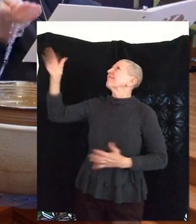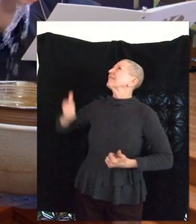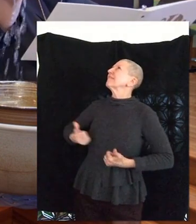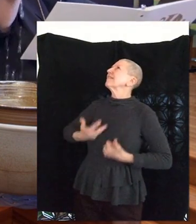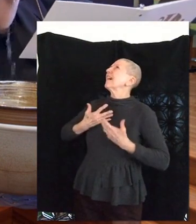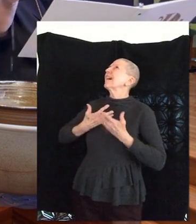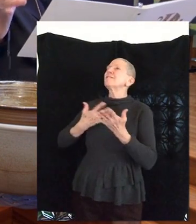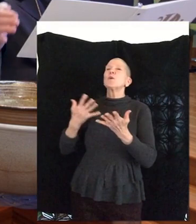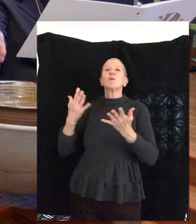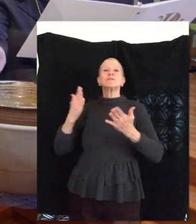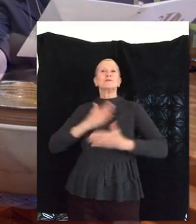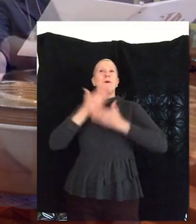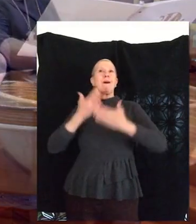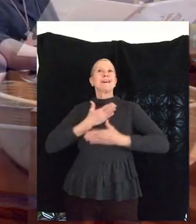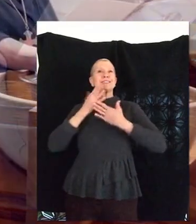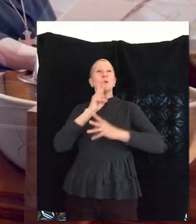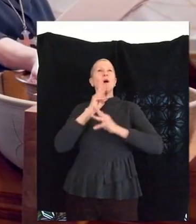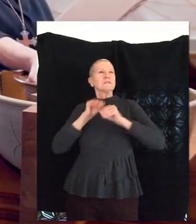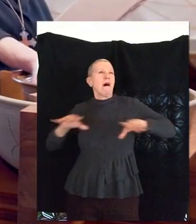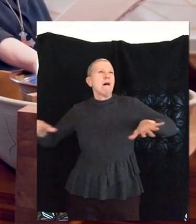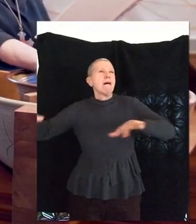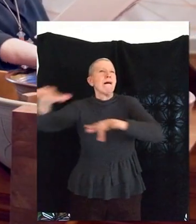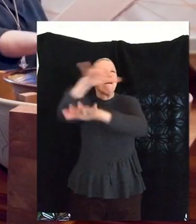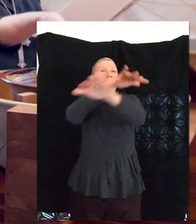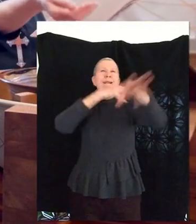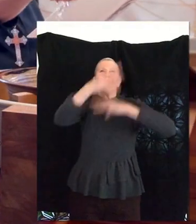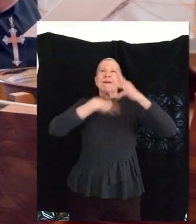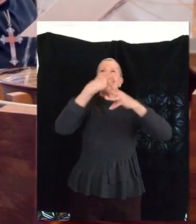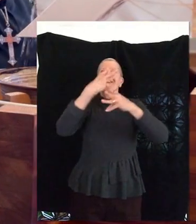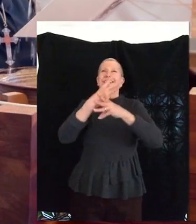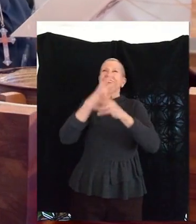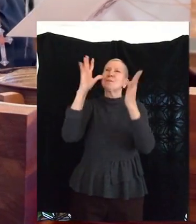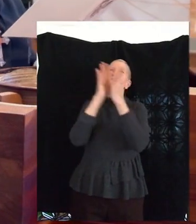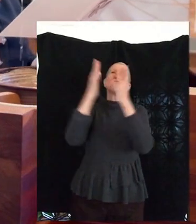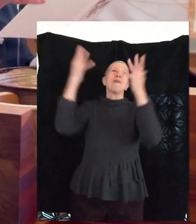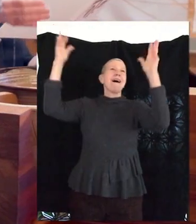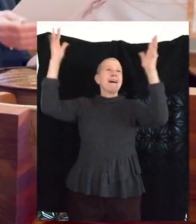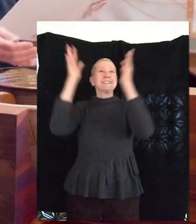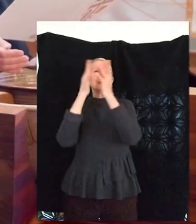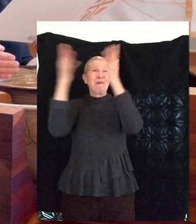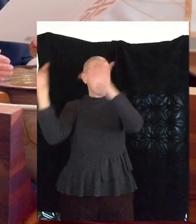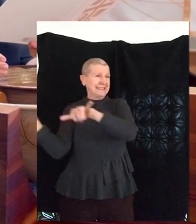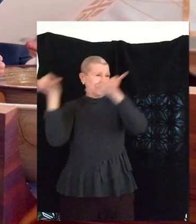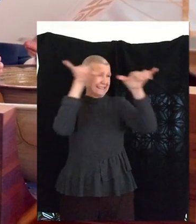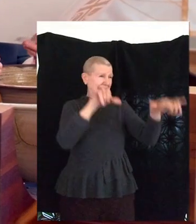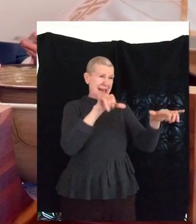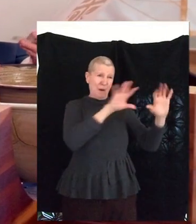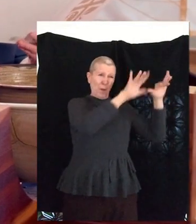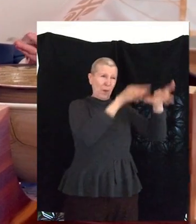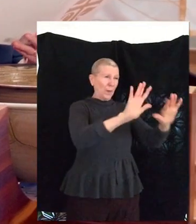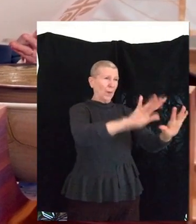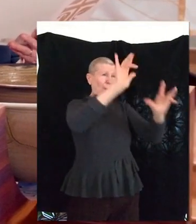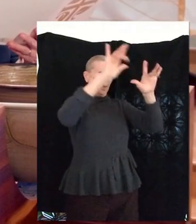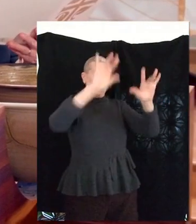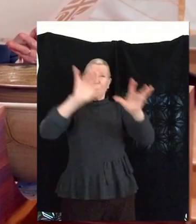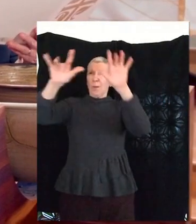rejoice with the waters that cover creation. Our songs of praise echo their dancing tides and streams.